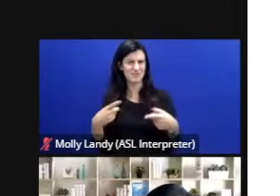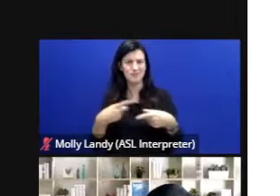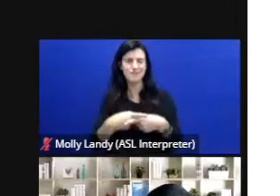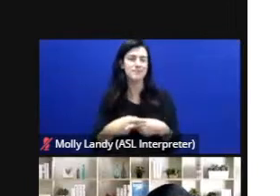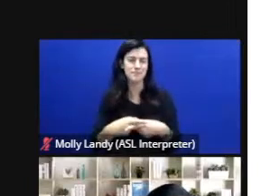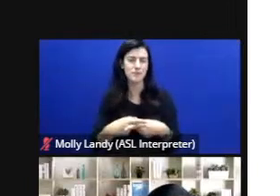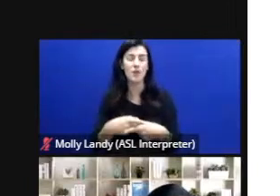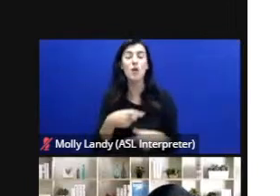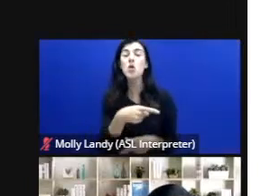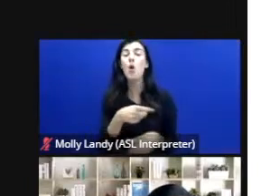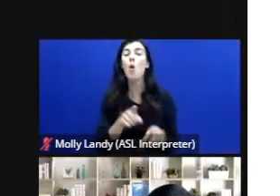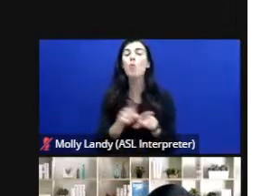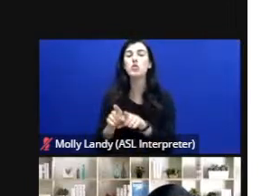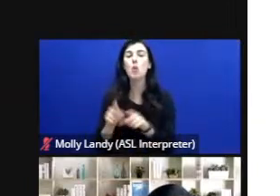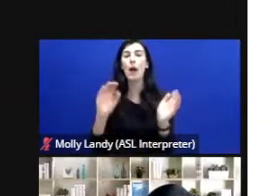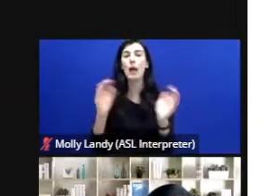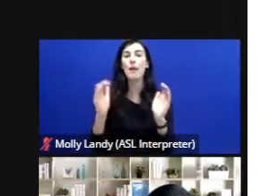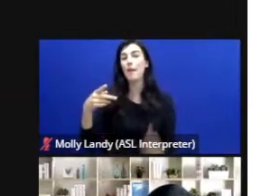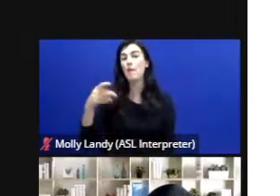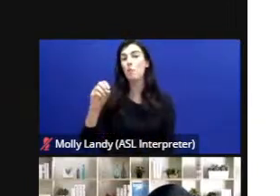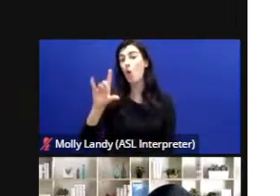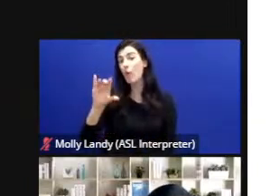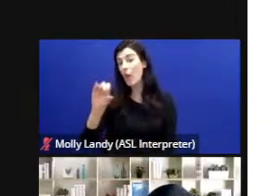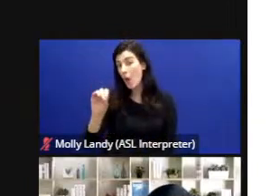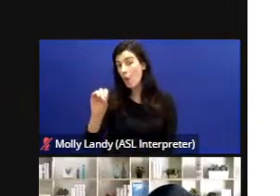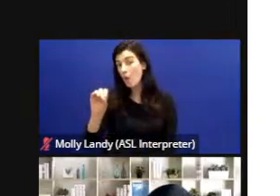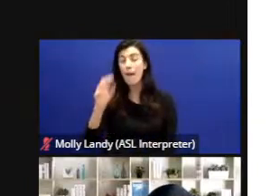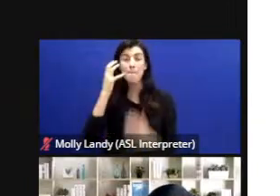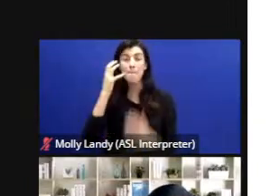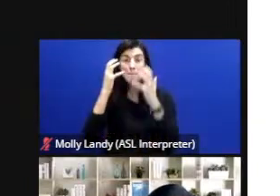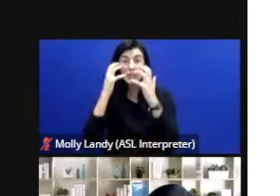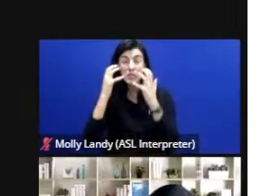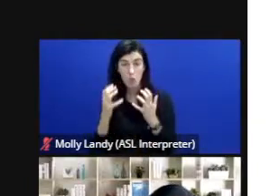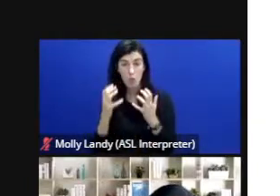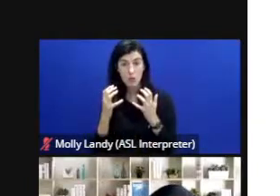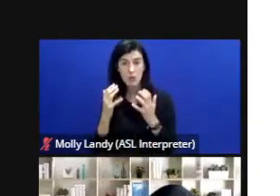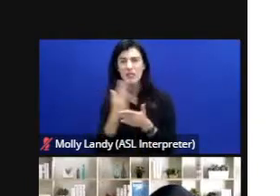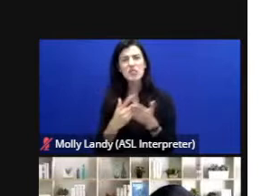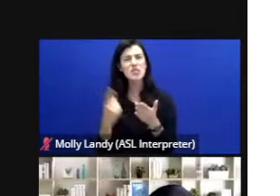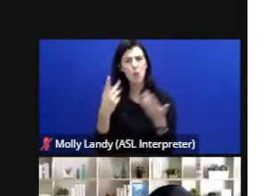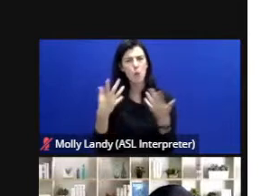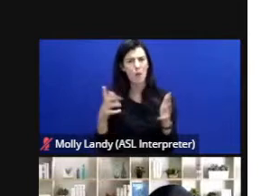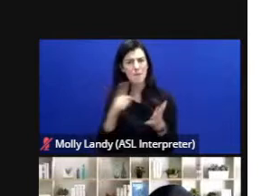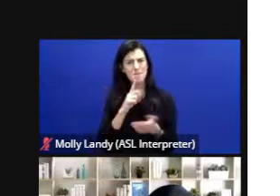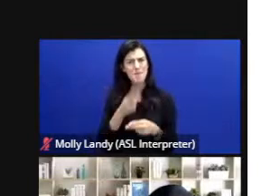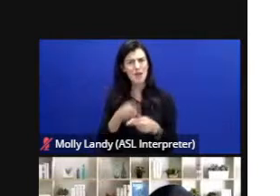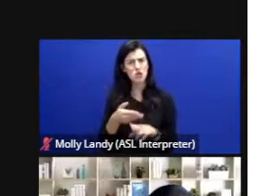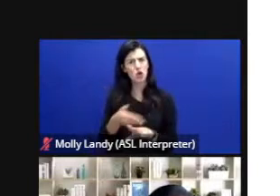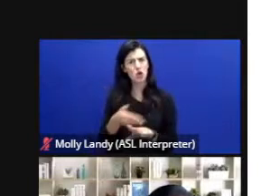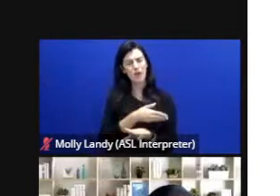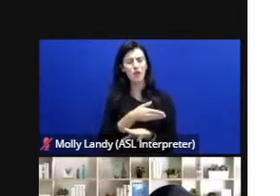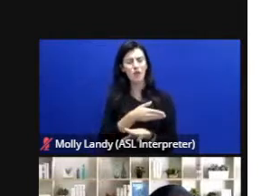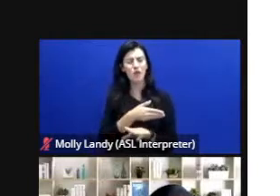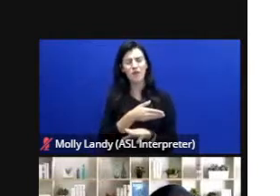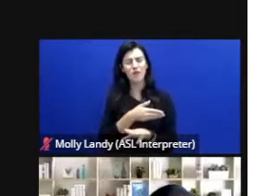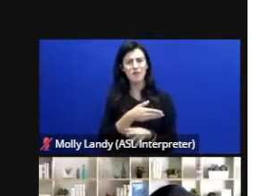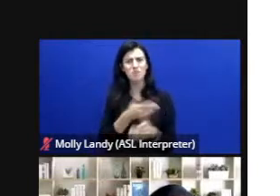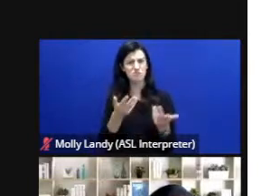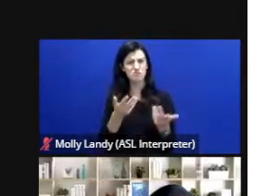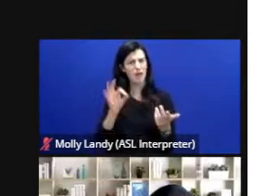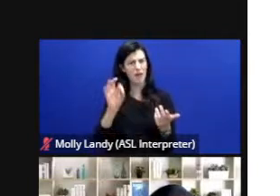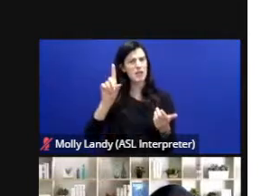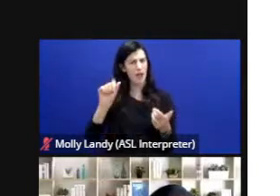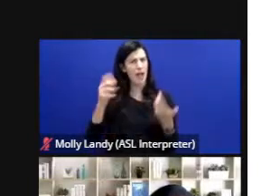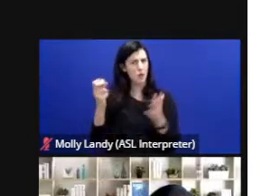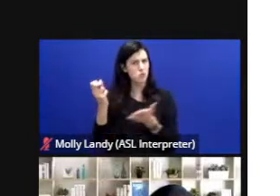comment about polio, a comparison to polio and measles vaccines, which I think someone mentioned earlier. Those were FDA approved vaccines at the time they were pushed